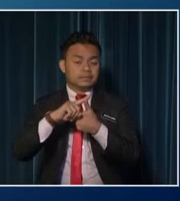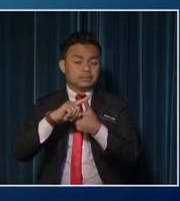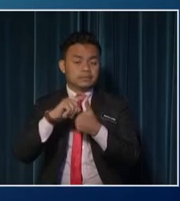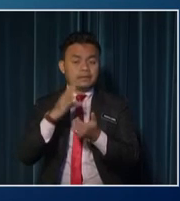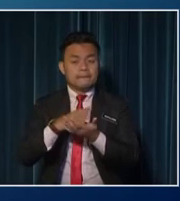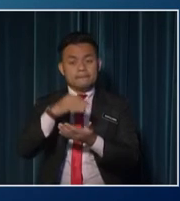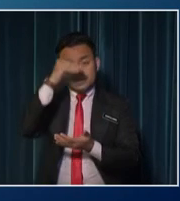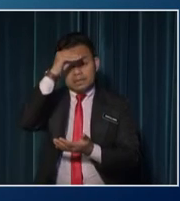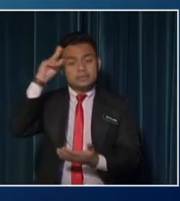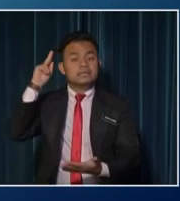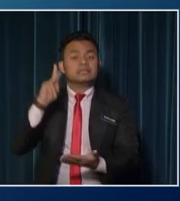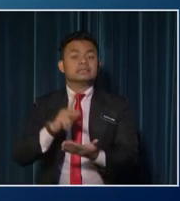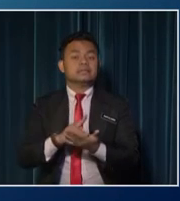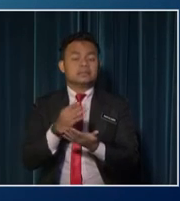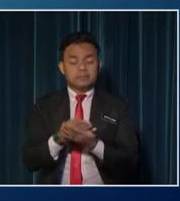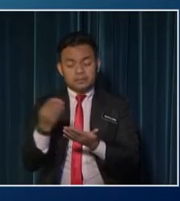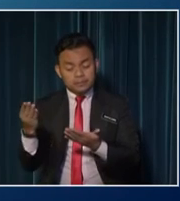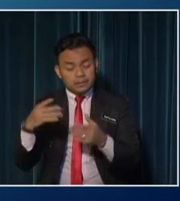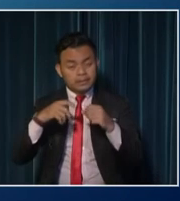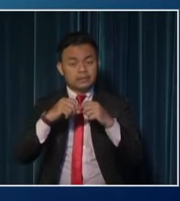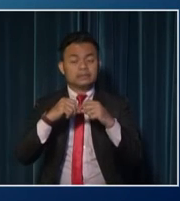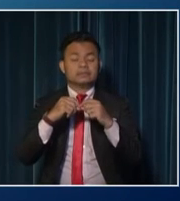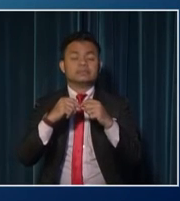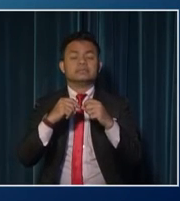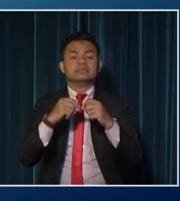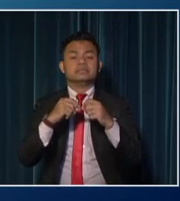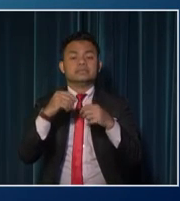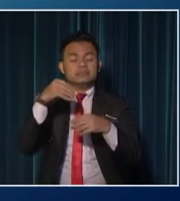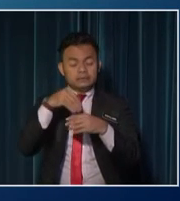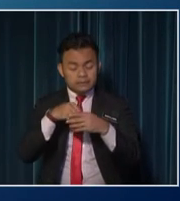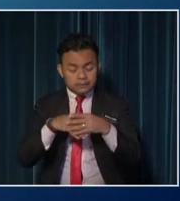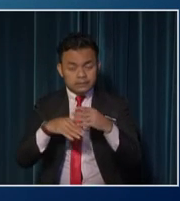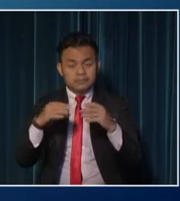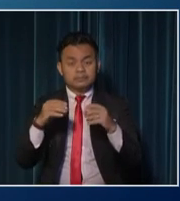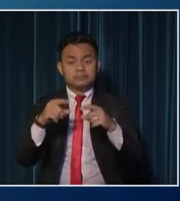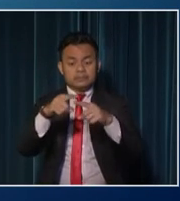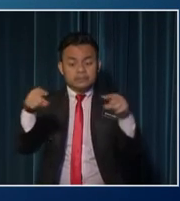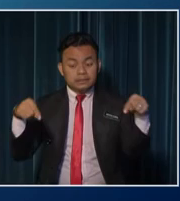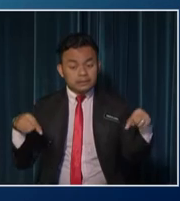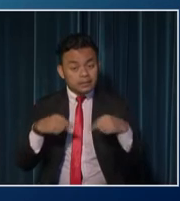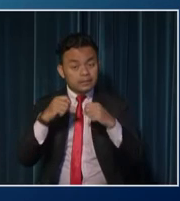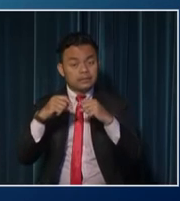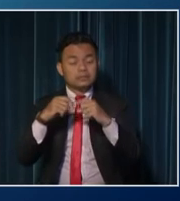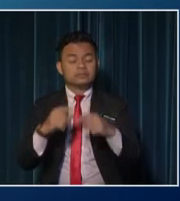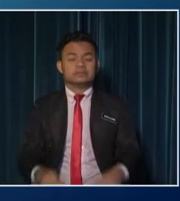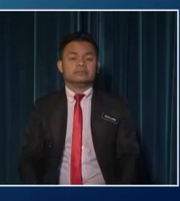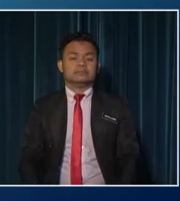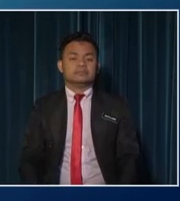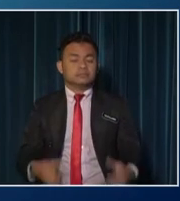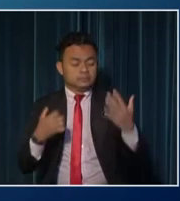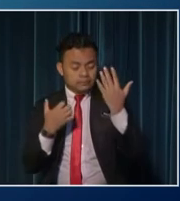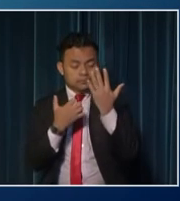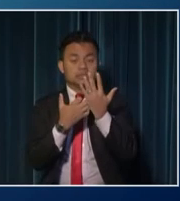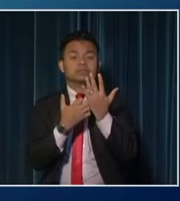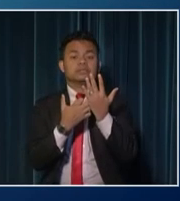identify the electrical components in an electric circuit which are the dry cells,